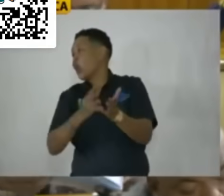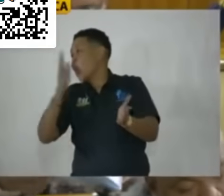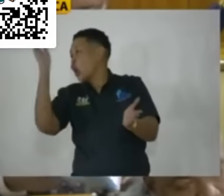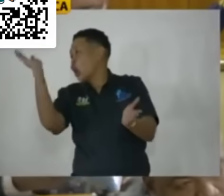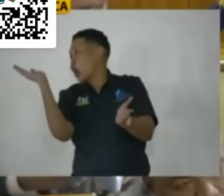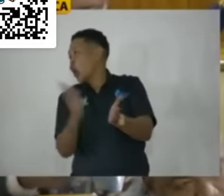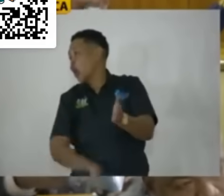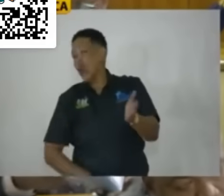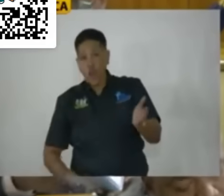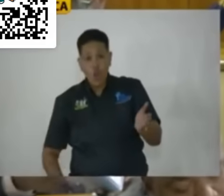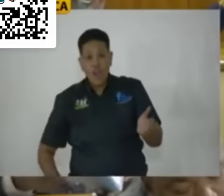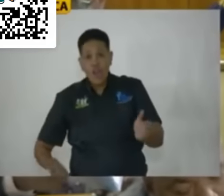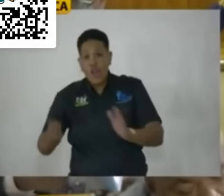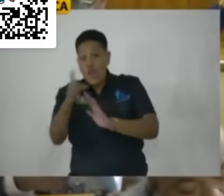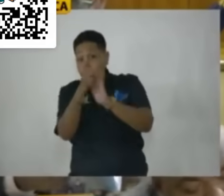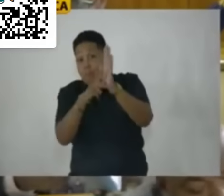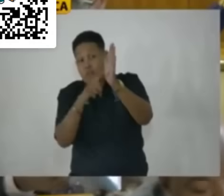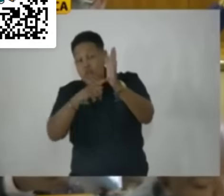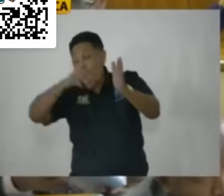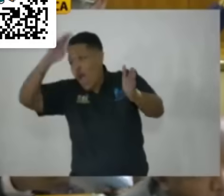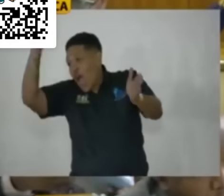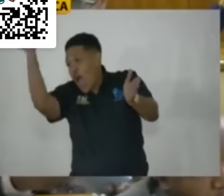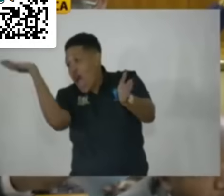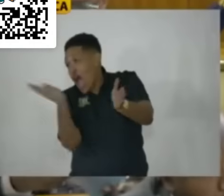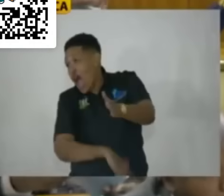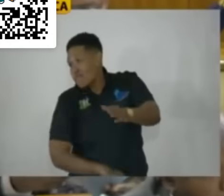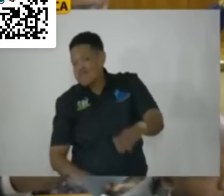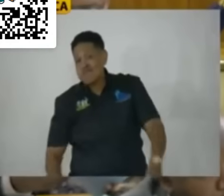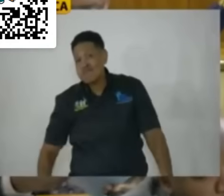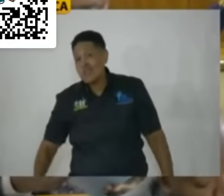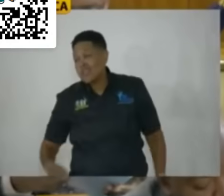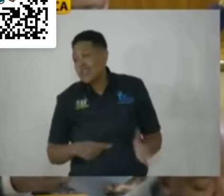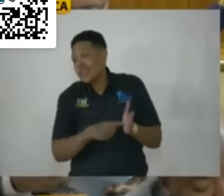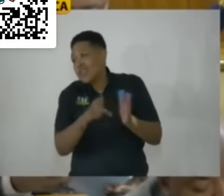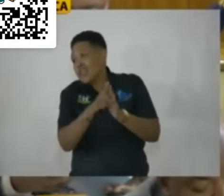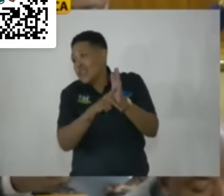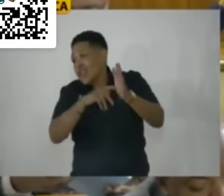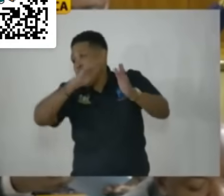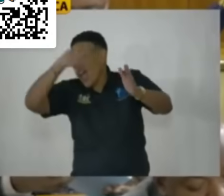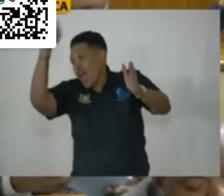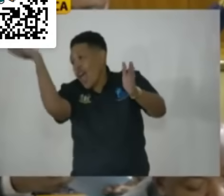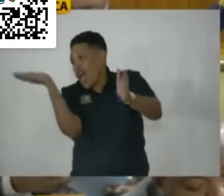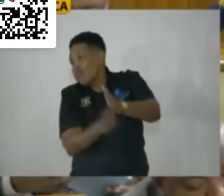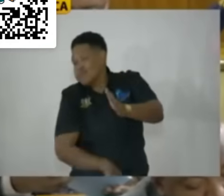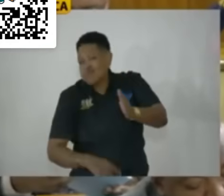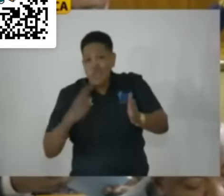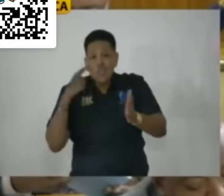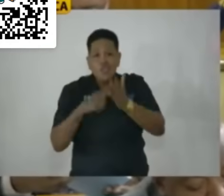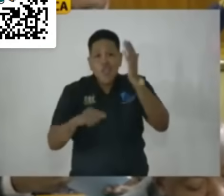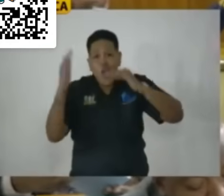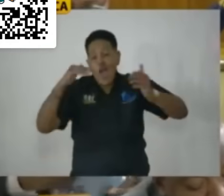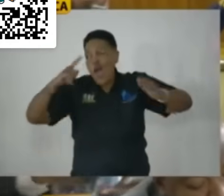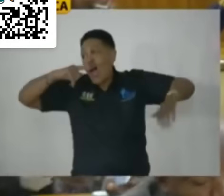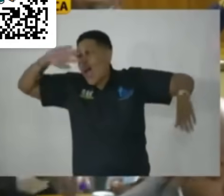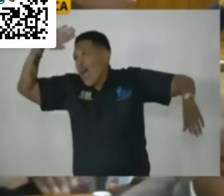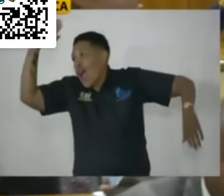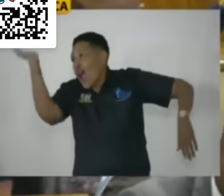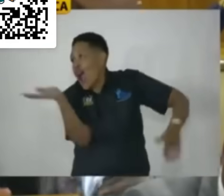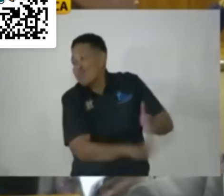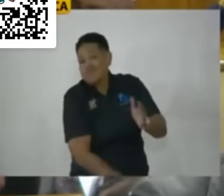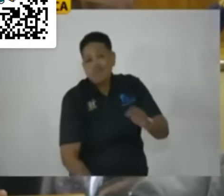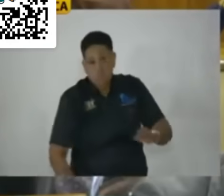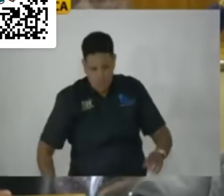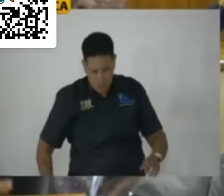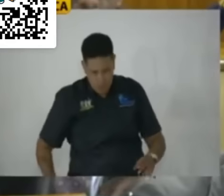a breach of the principles of checks and balances in our democracy, and should not be supported.